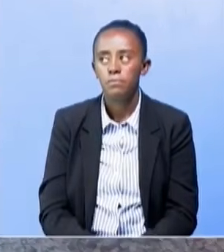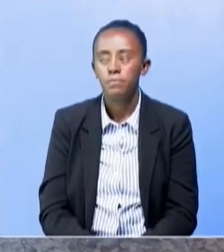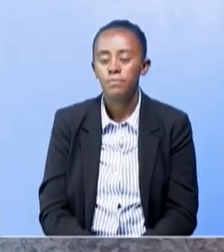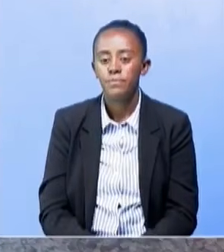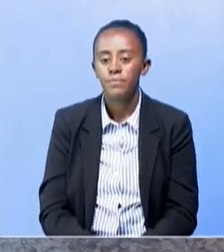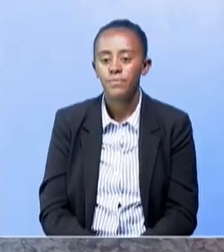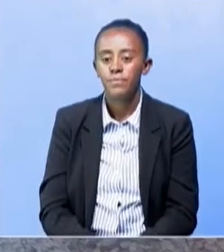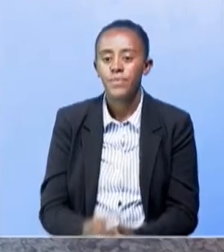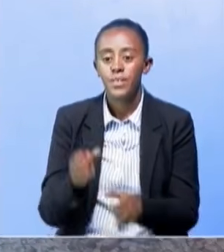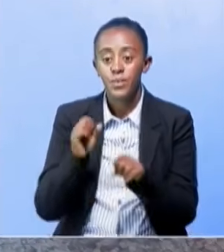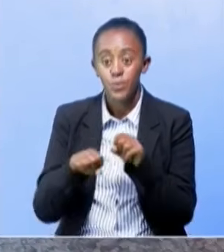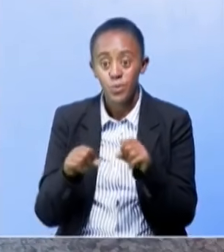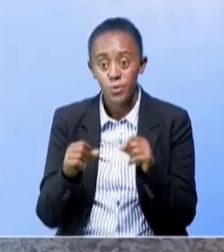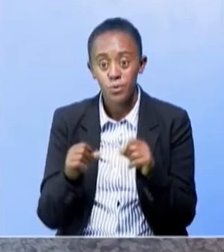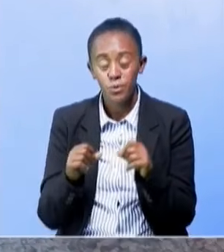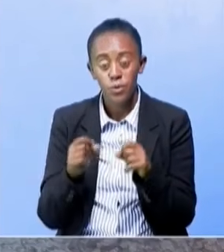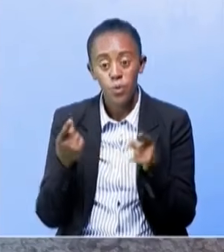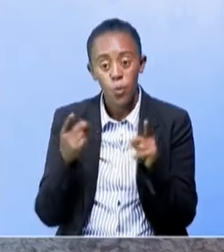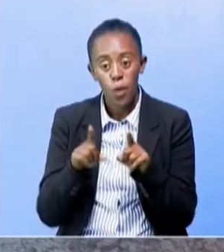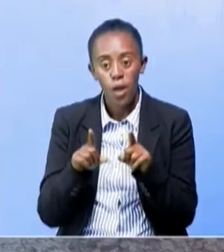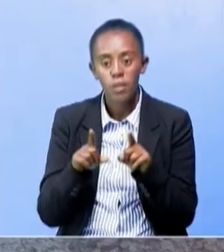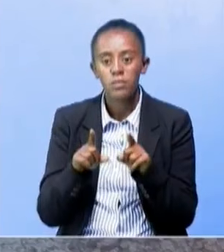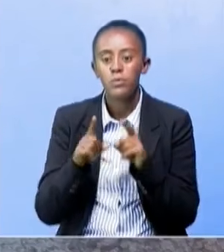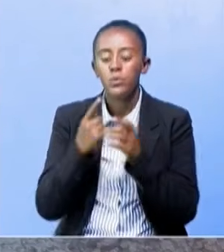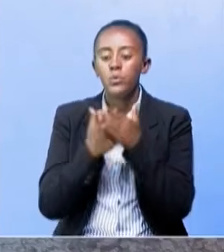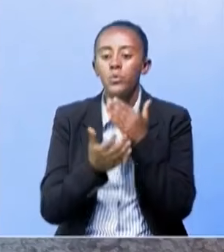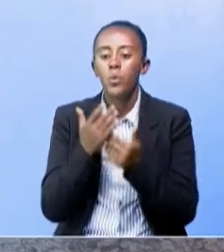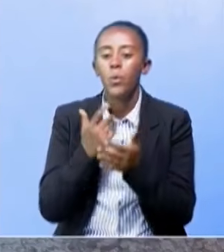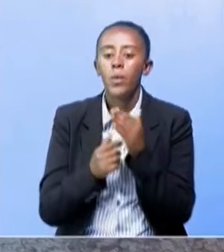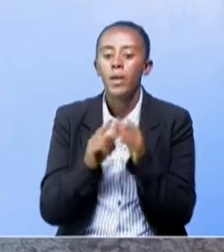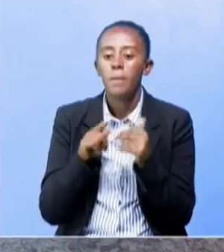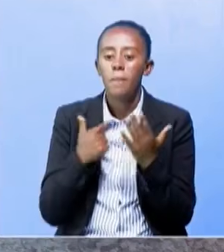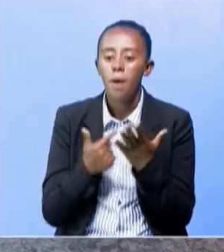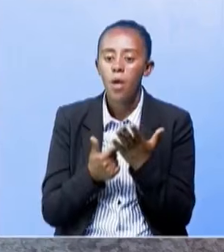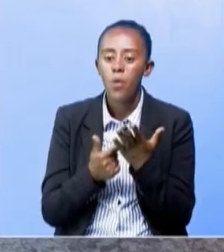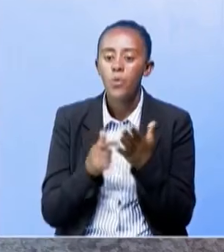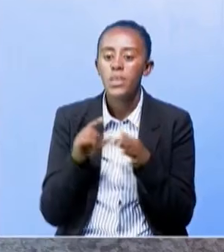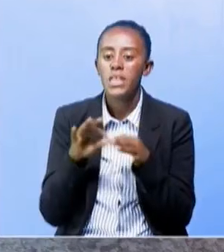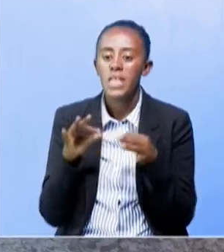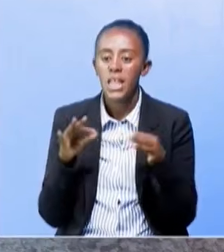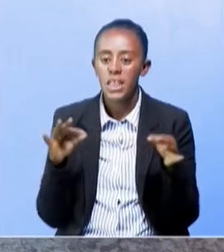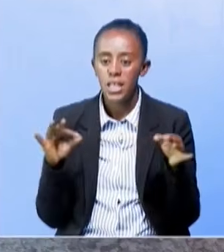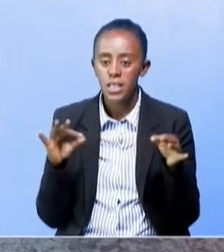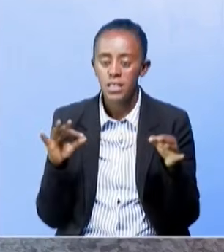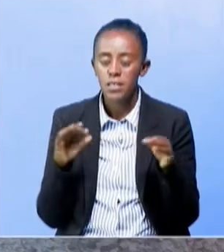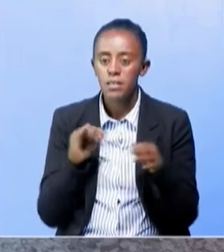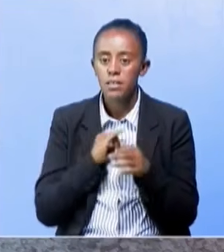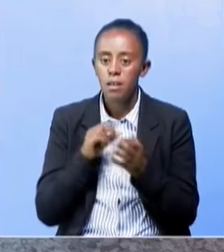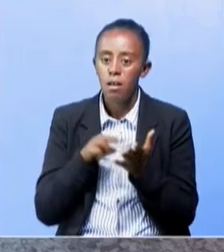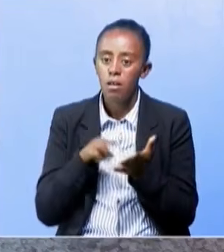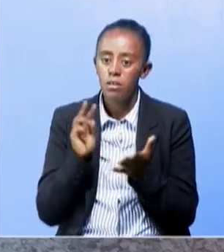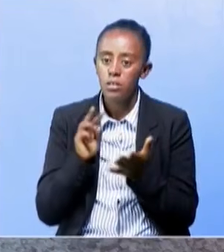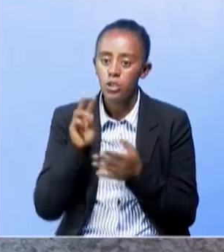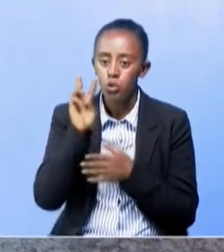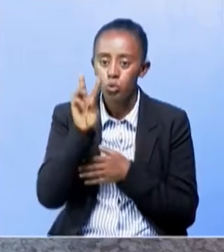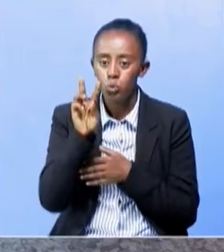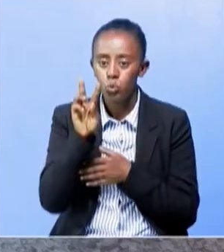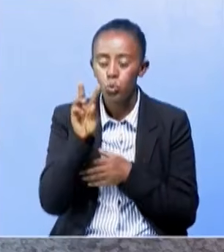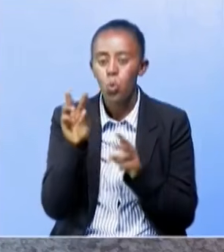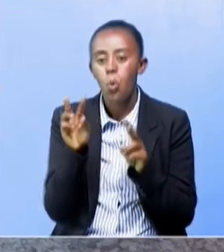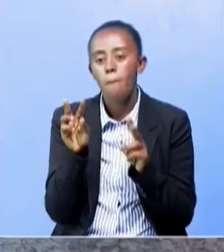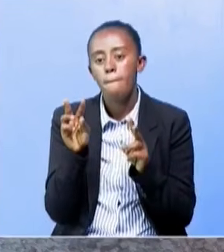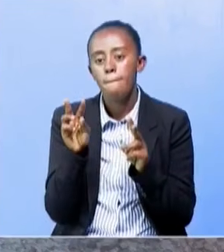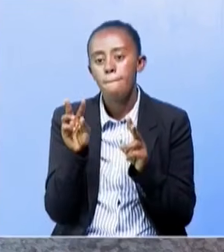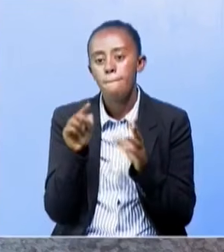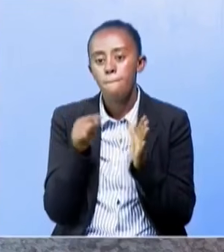So here, when we're talking about sentence, I raised 2 points.